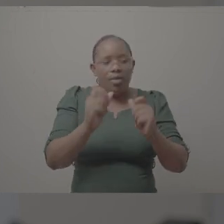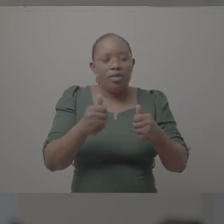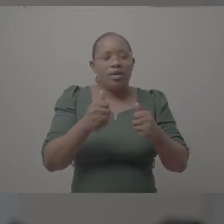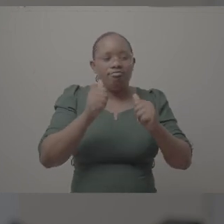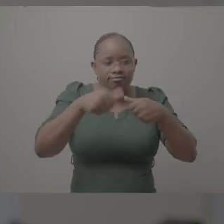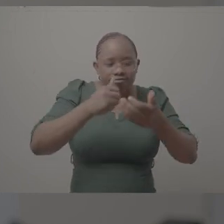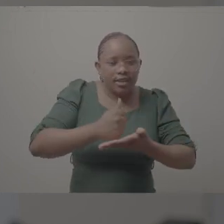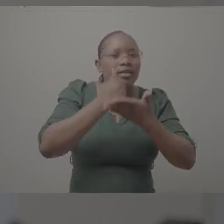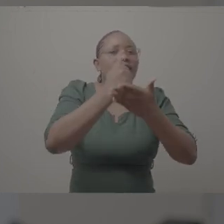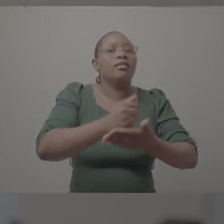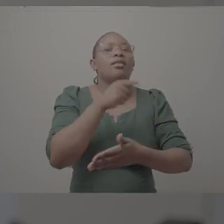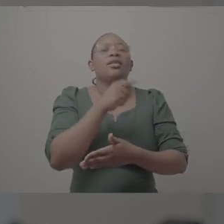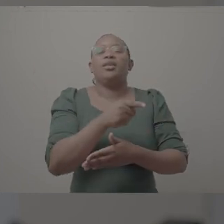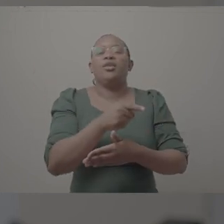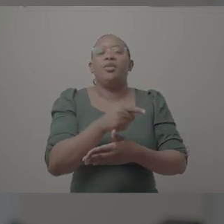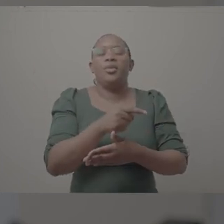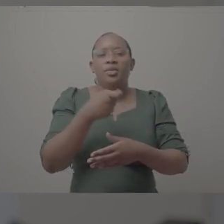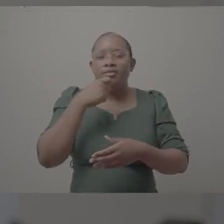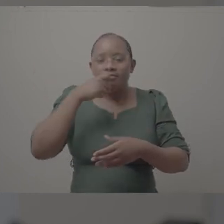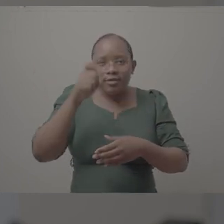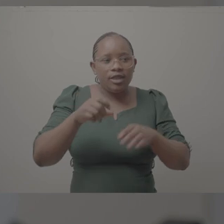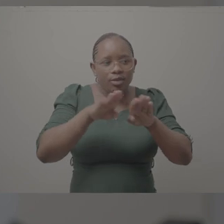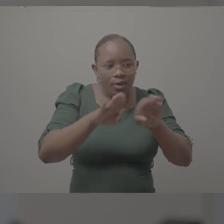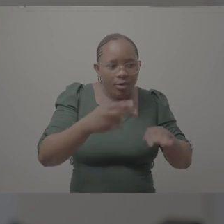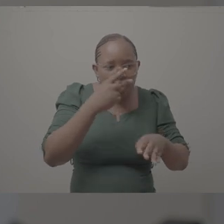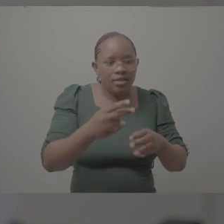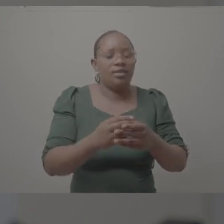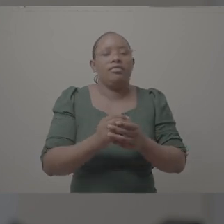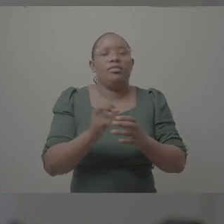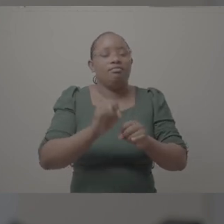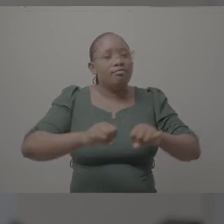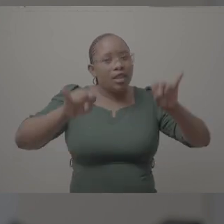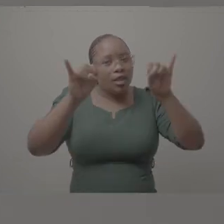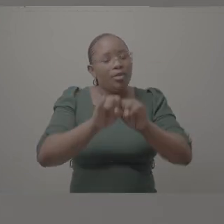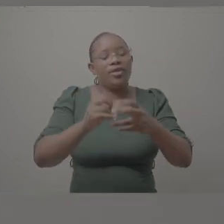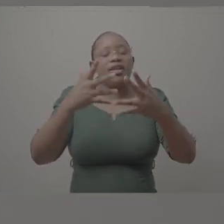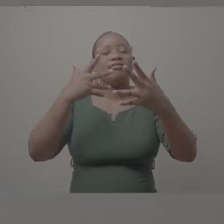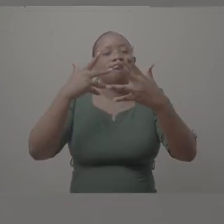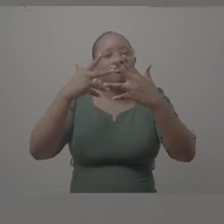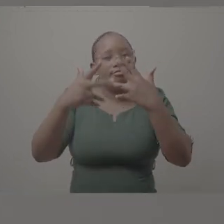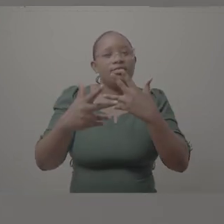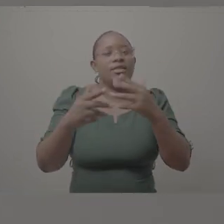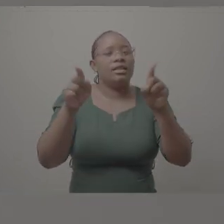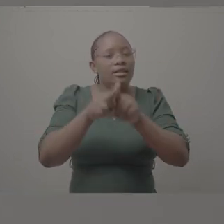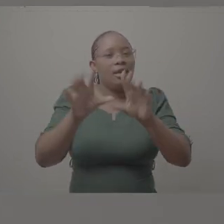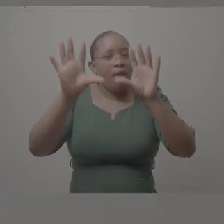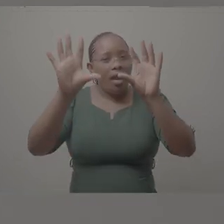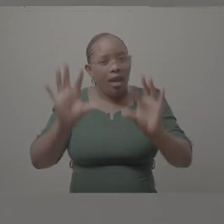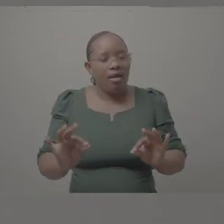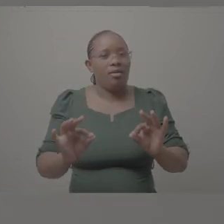that oversight and to cross-check what we are doing. So it's good for transparency, it's good